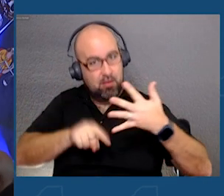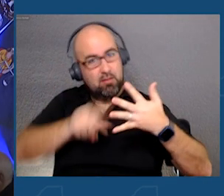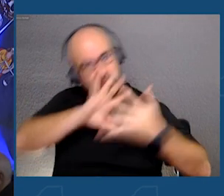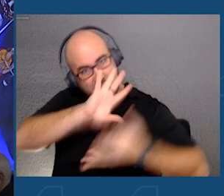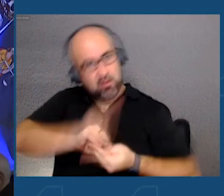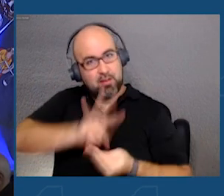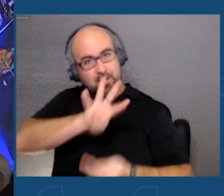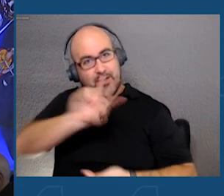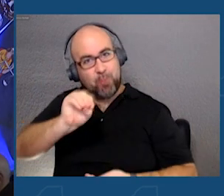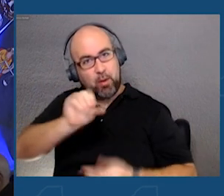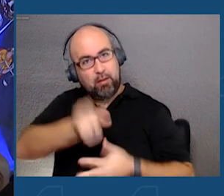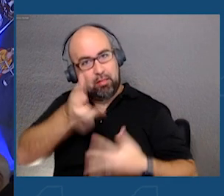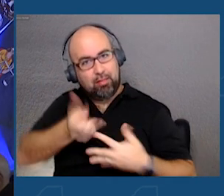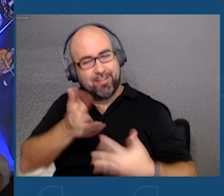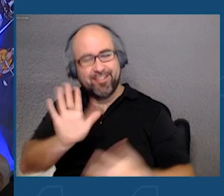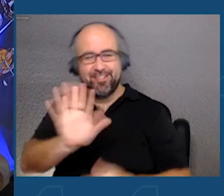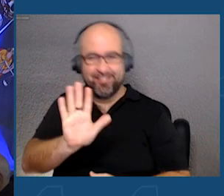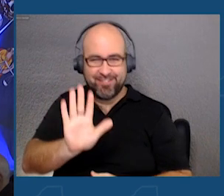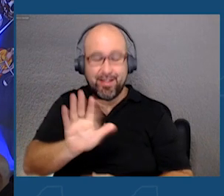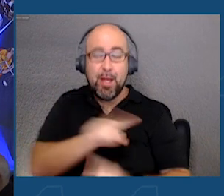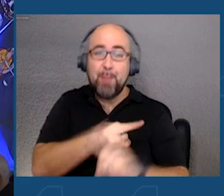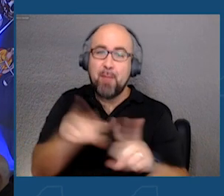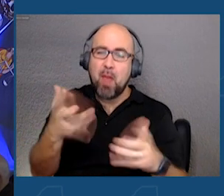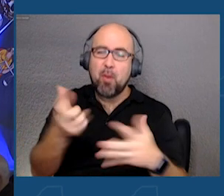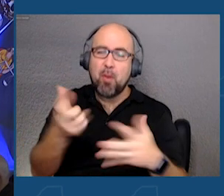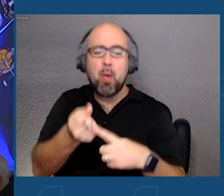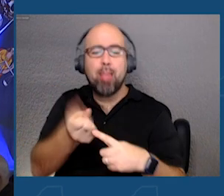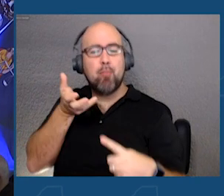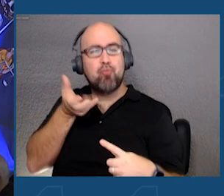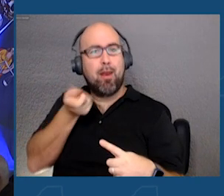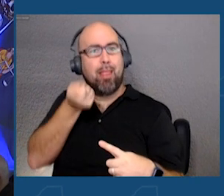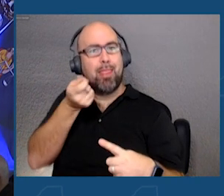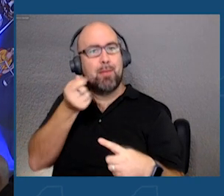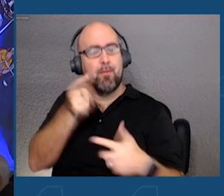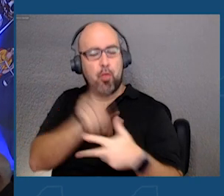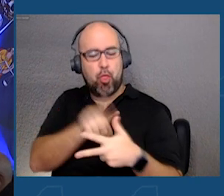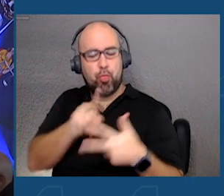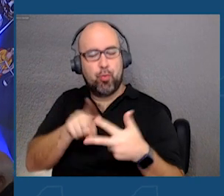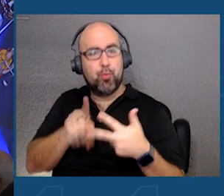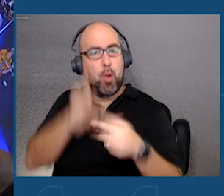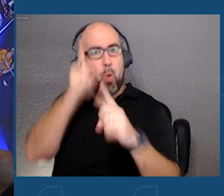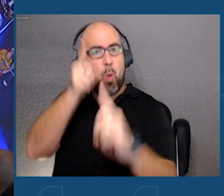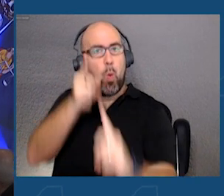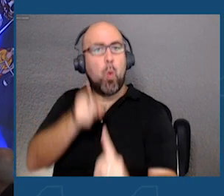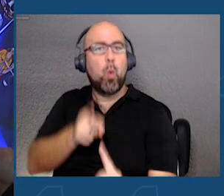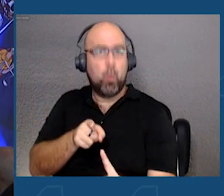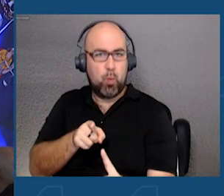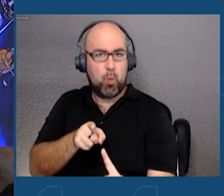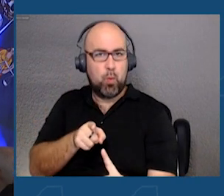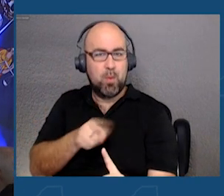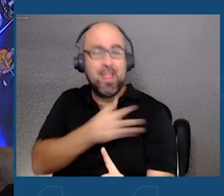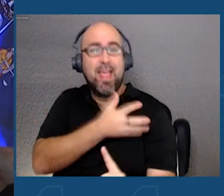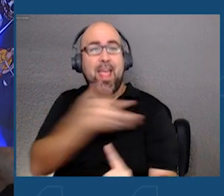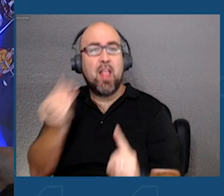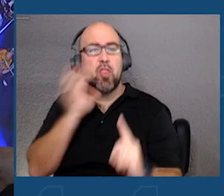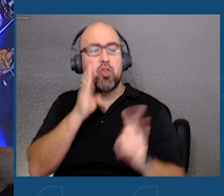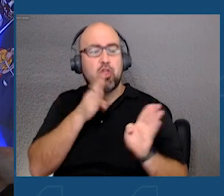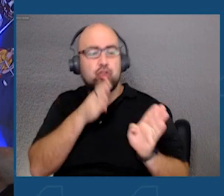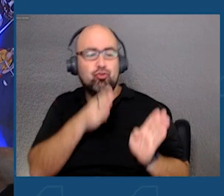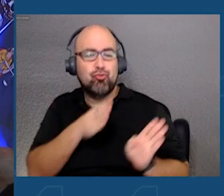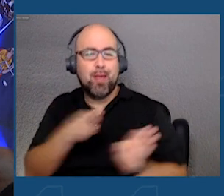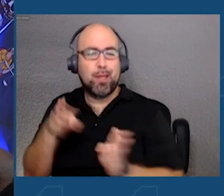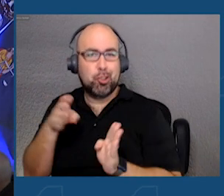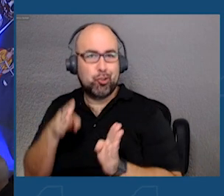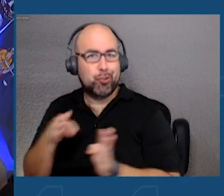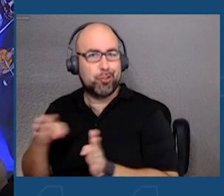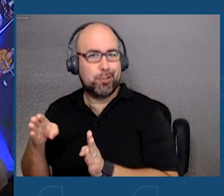a little bit on the 3 goals and the strategies that you'll read about when you